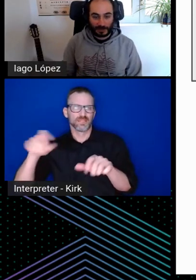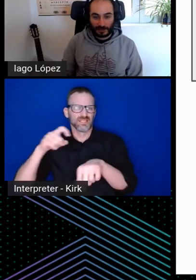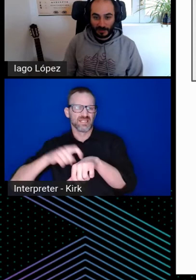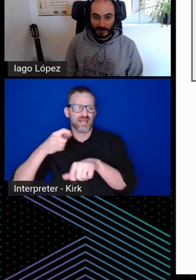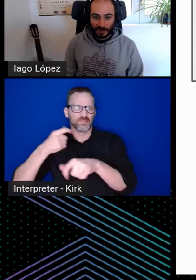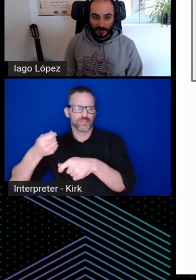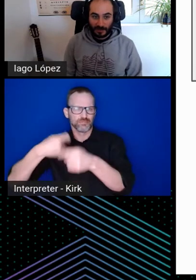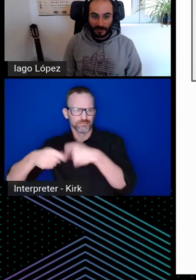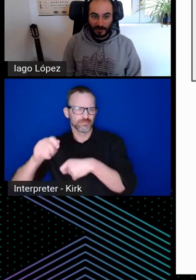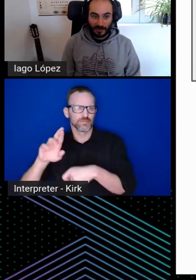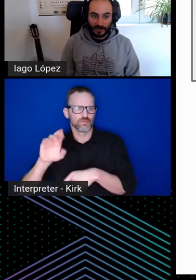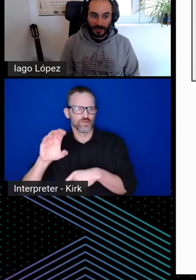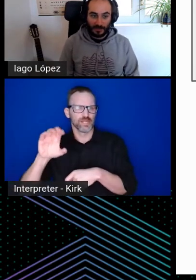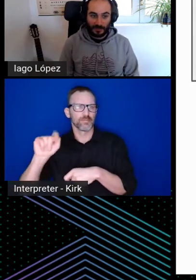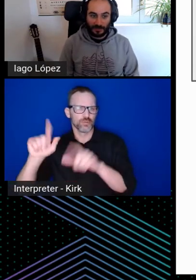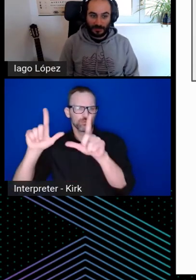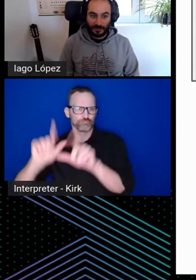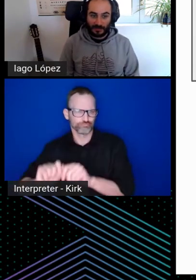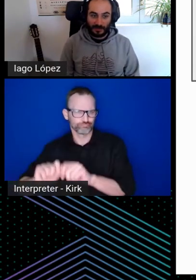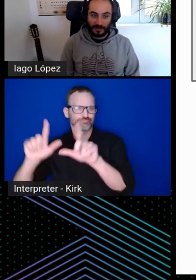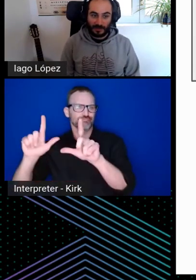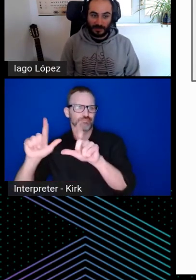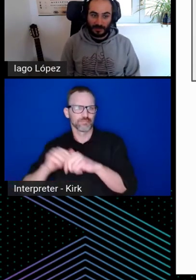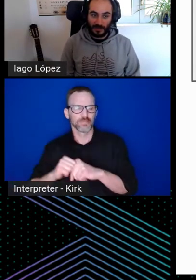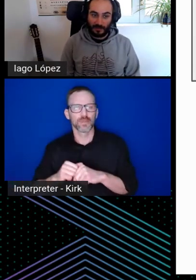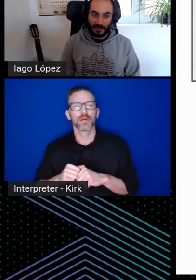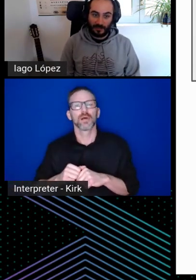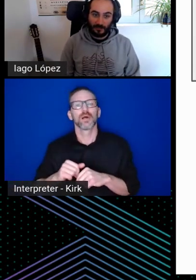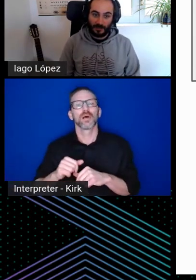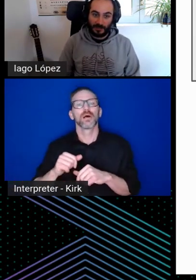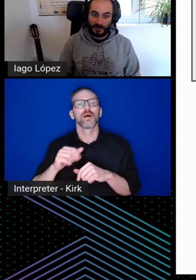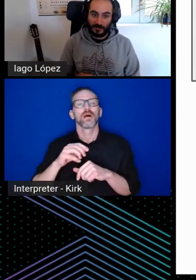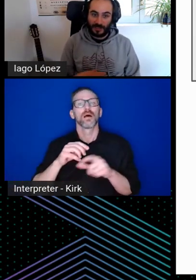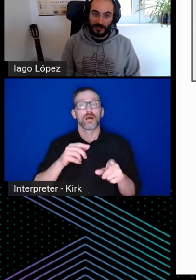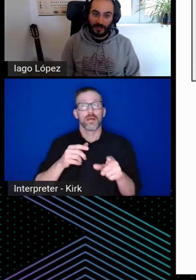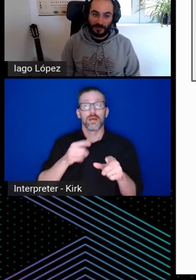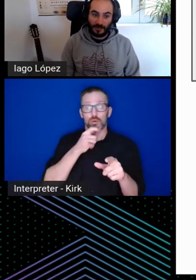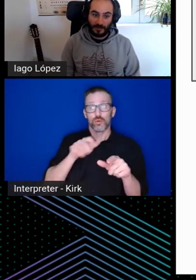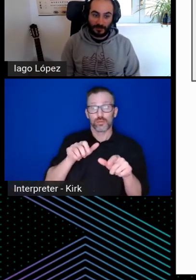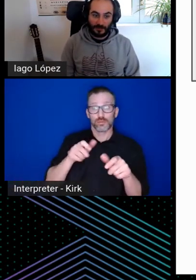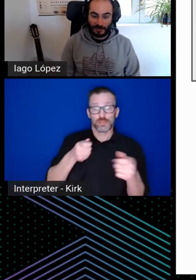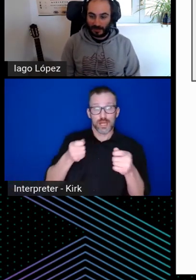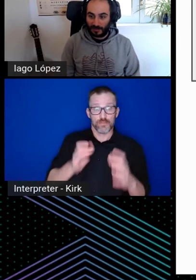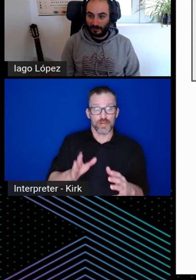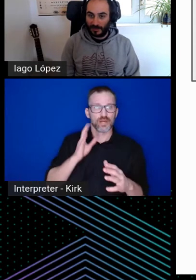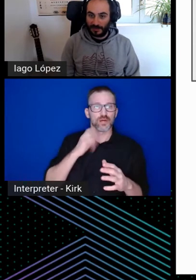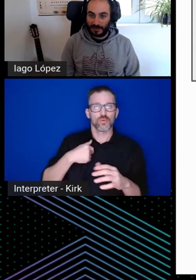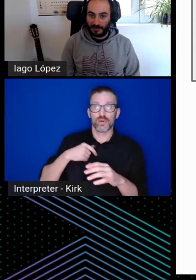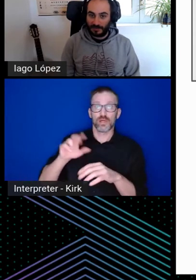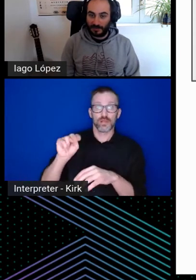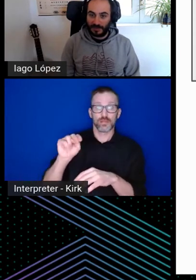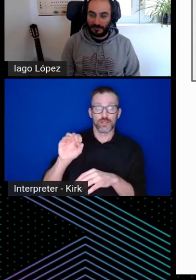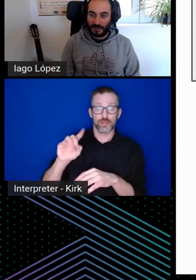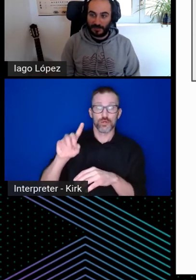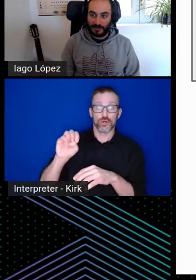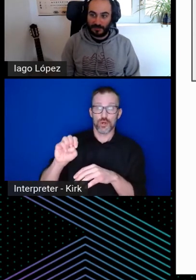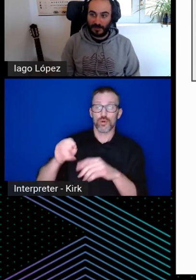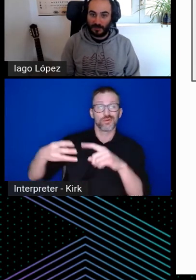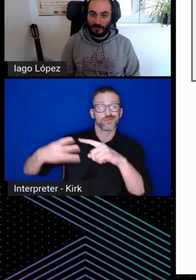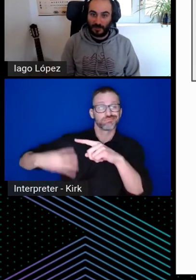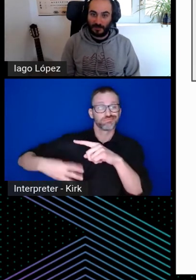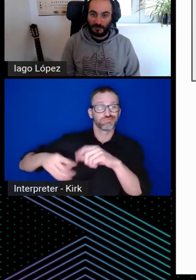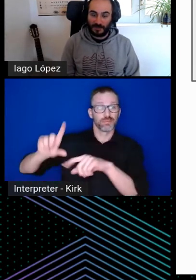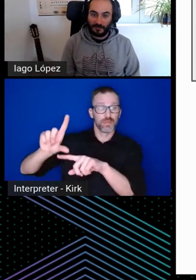needed. And then the operator will drain that node. And once that node is drained,